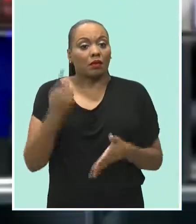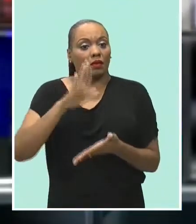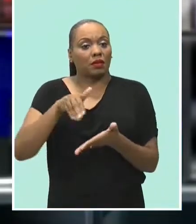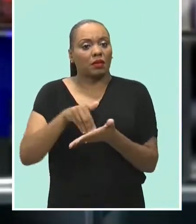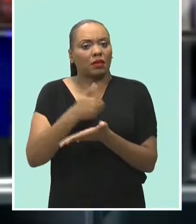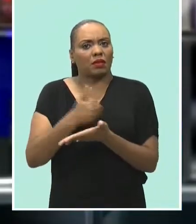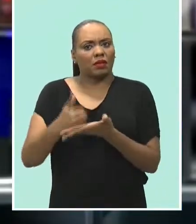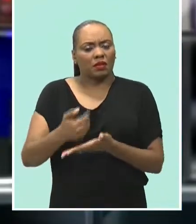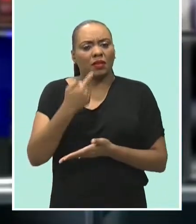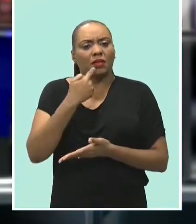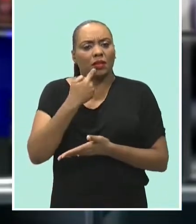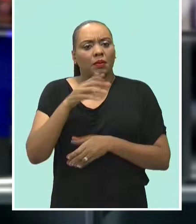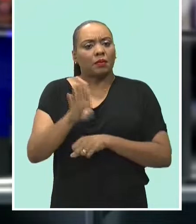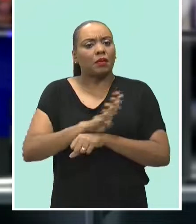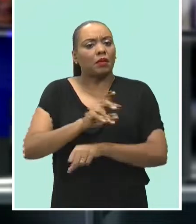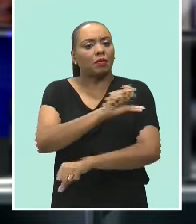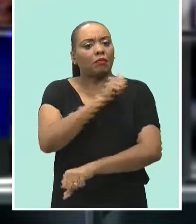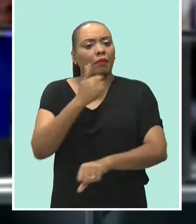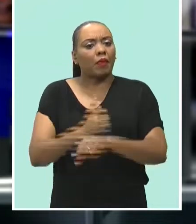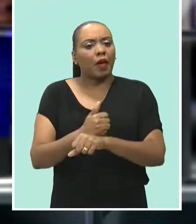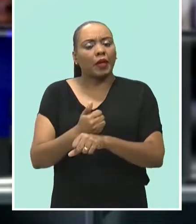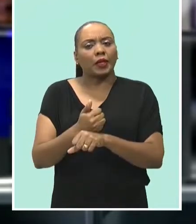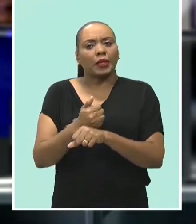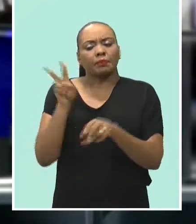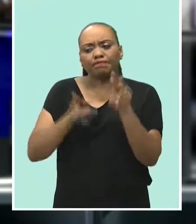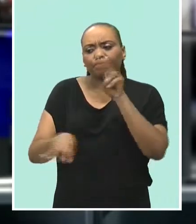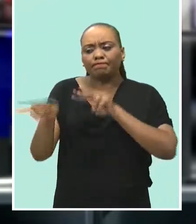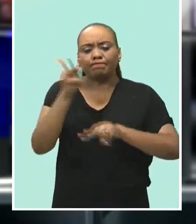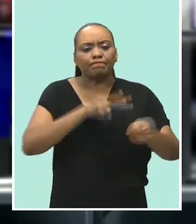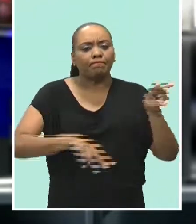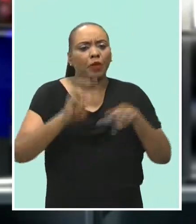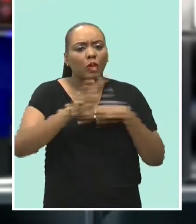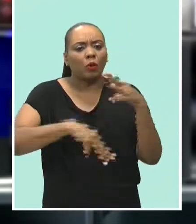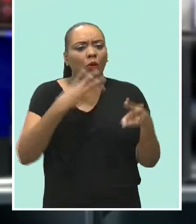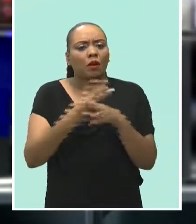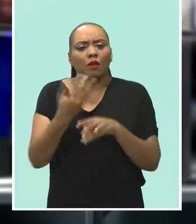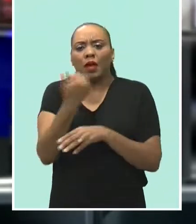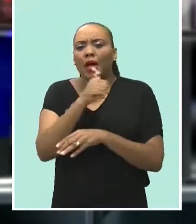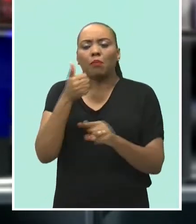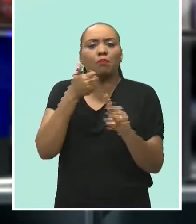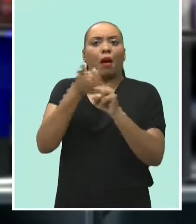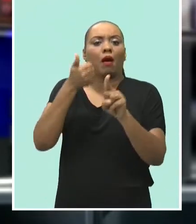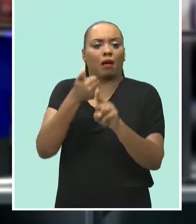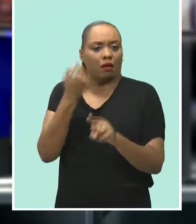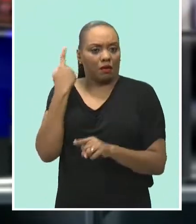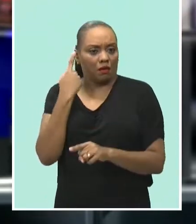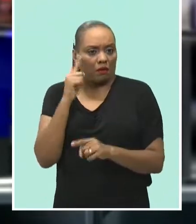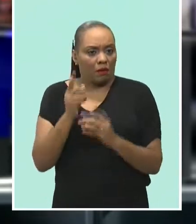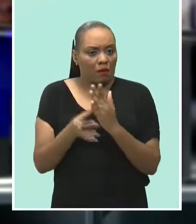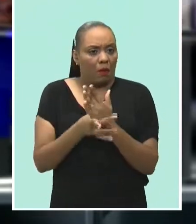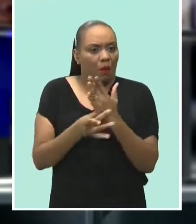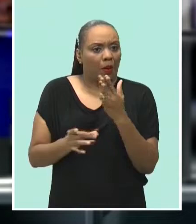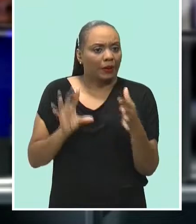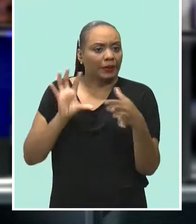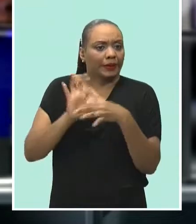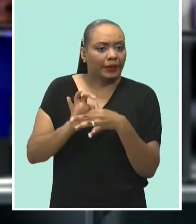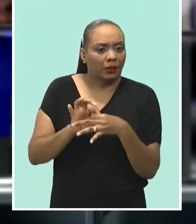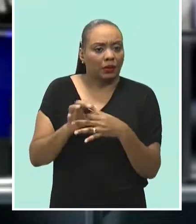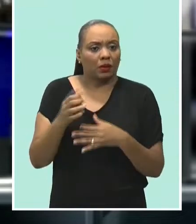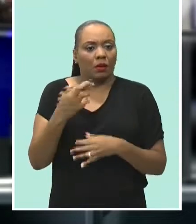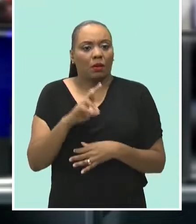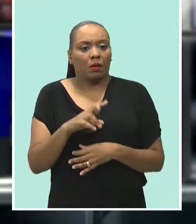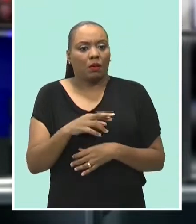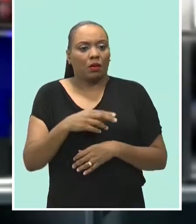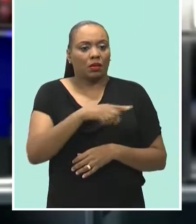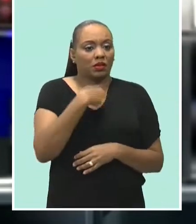authorities are always keeping one eye on the global picture for any potential shocks from oil to the relationship between the world's two biggest